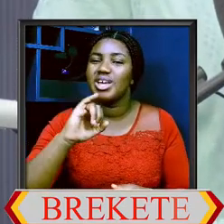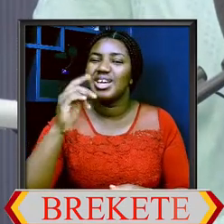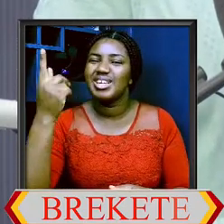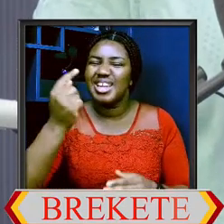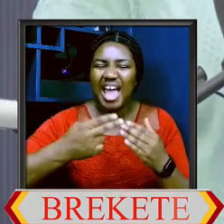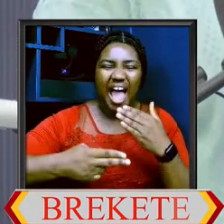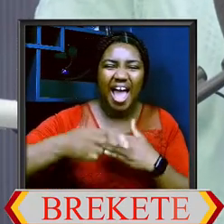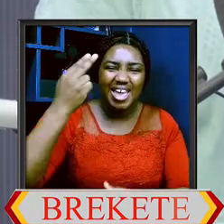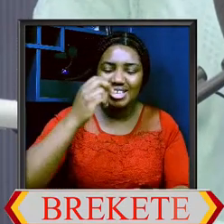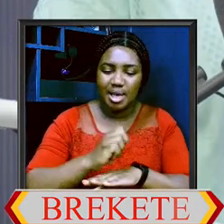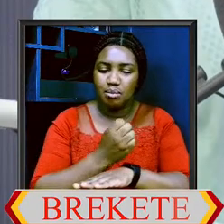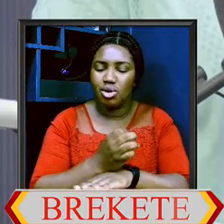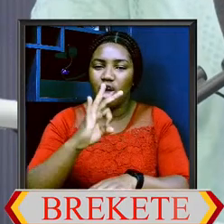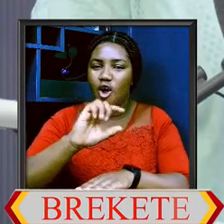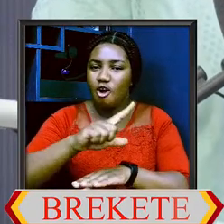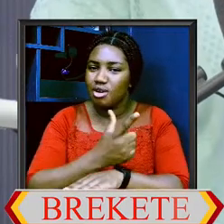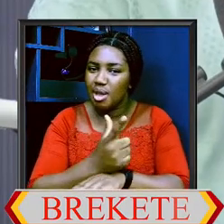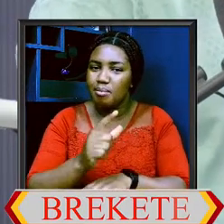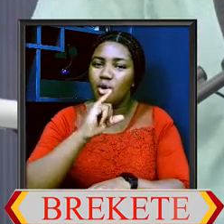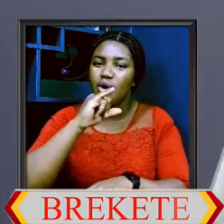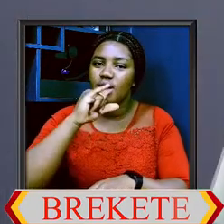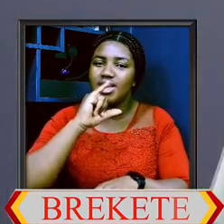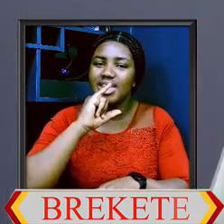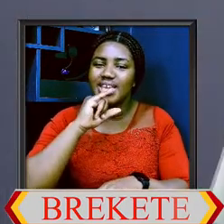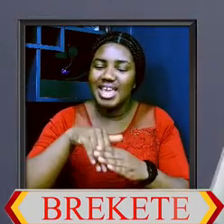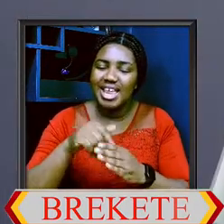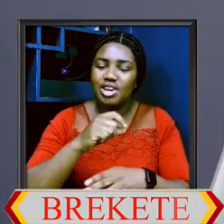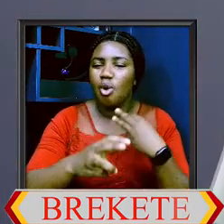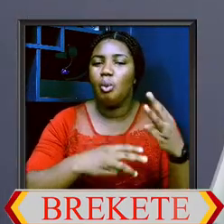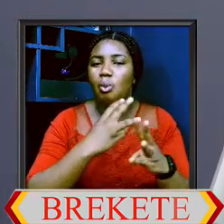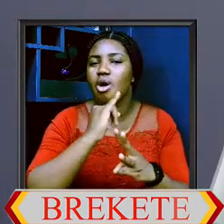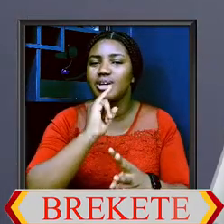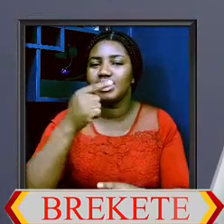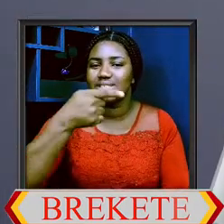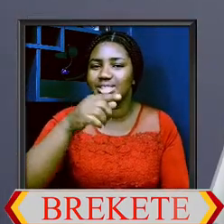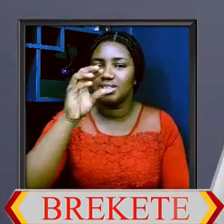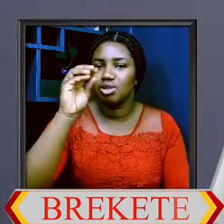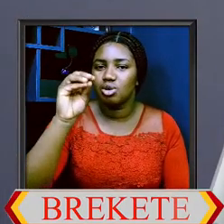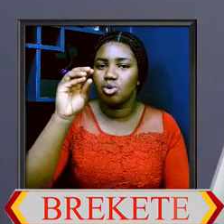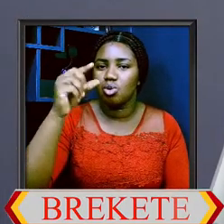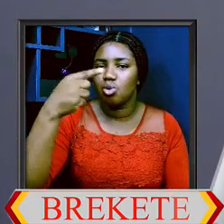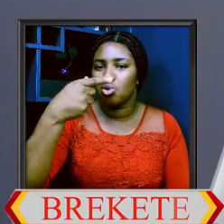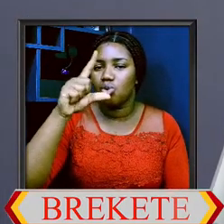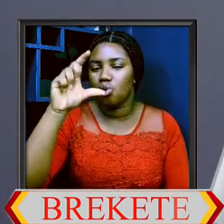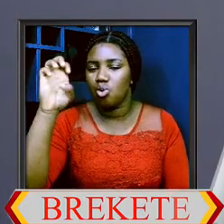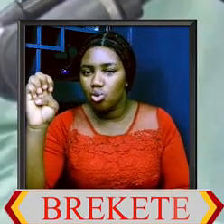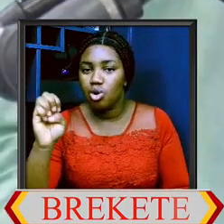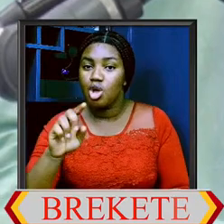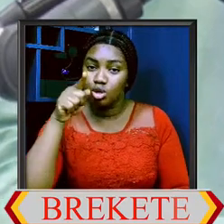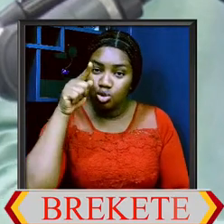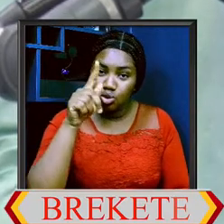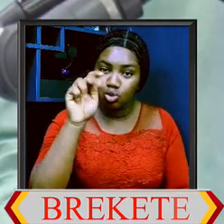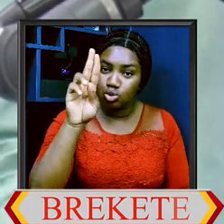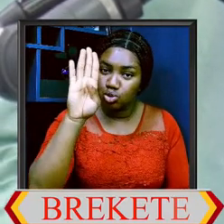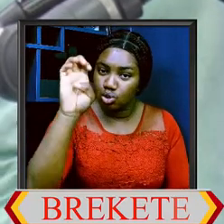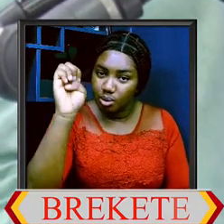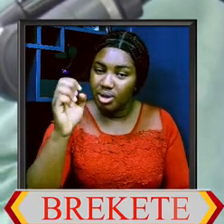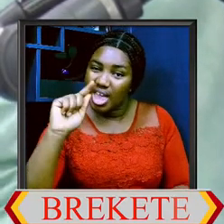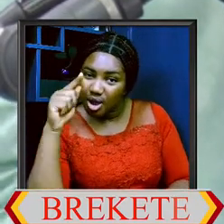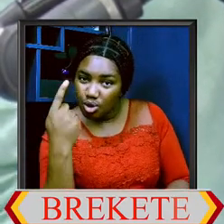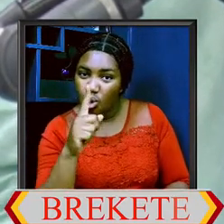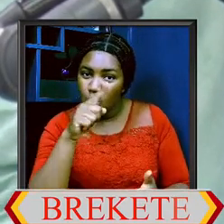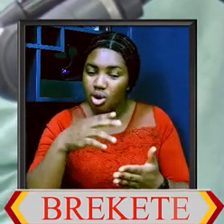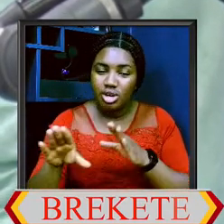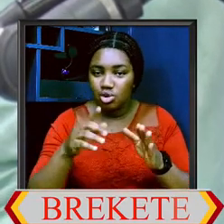Labor in the world now then be Google YouTube alone what YouTube don't do to the